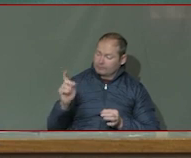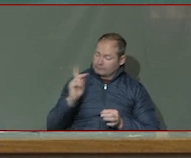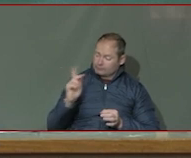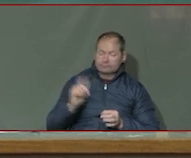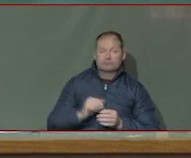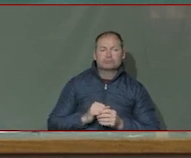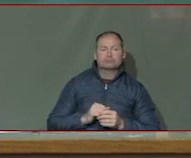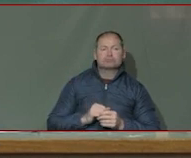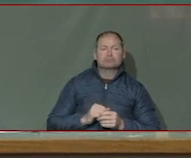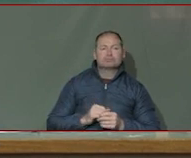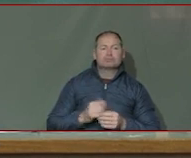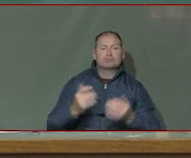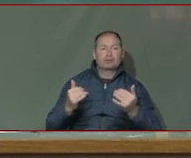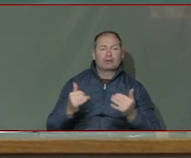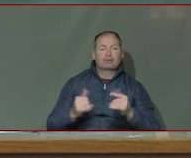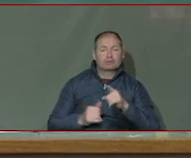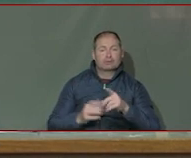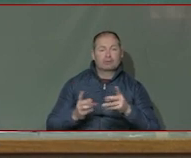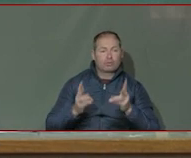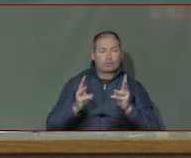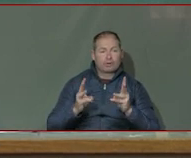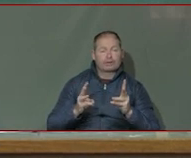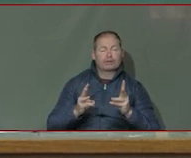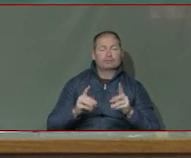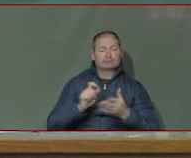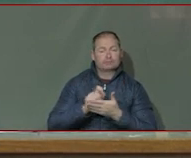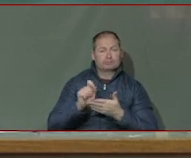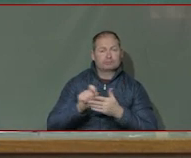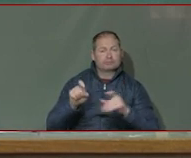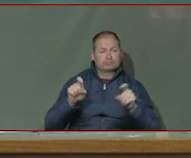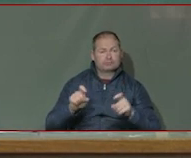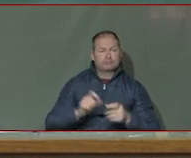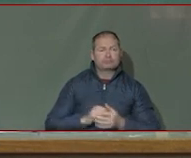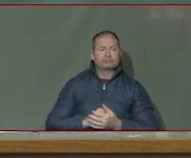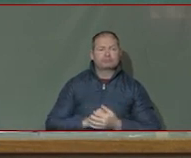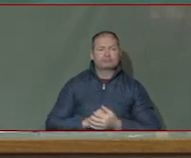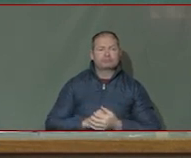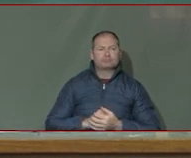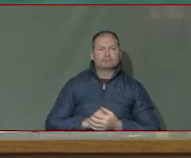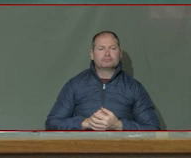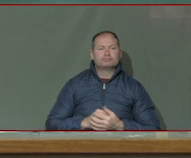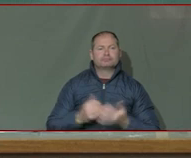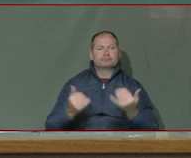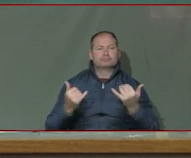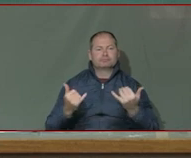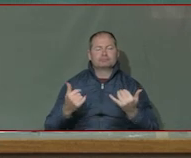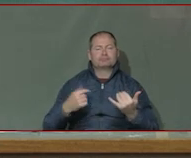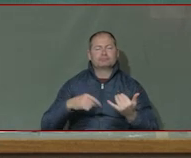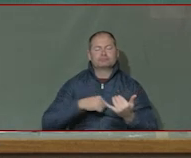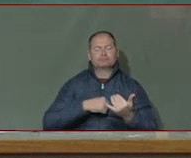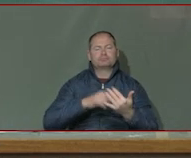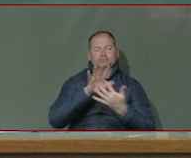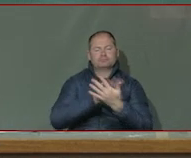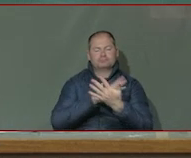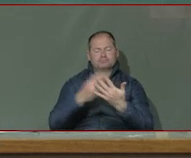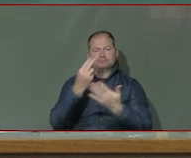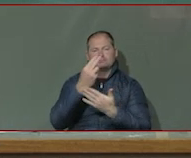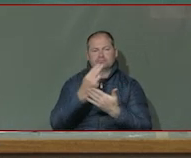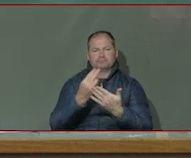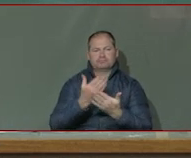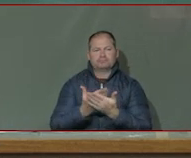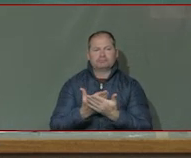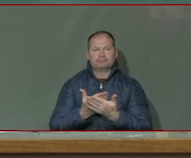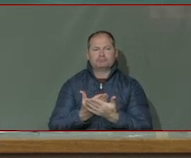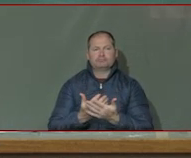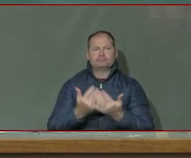You must write it according to this format. Phenotype, genotype. Then I'm ready to put it in my Punnett square. There's a line that